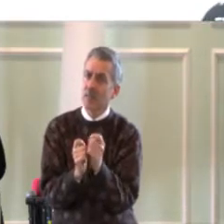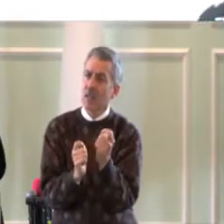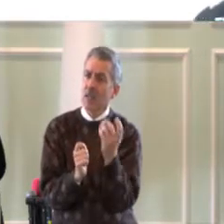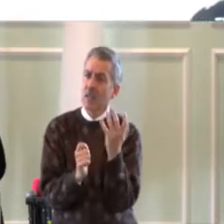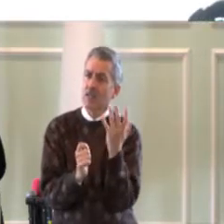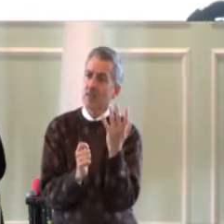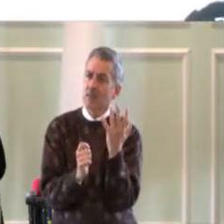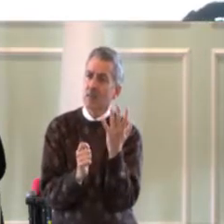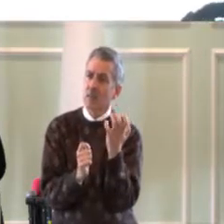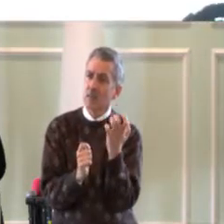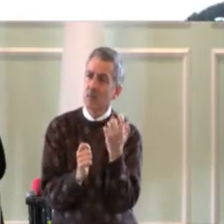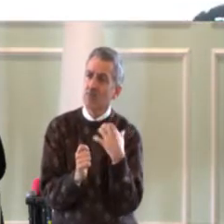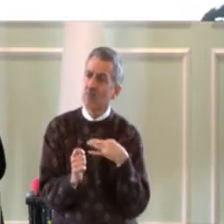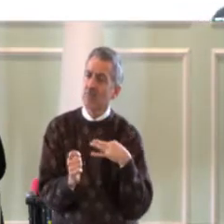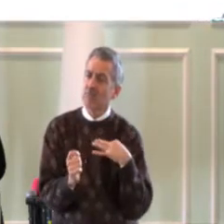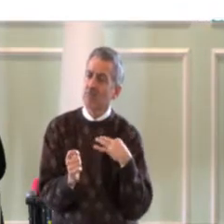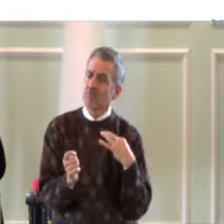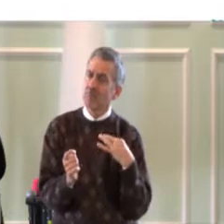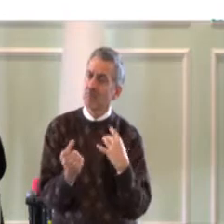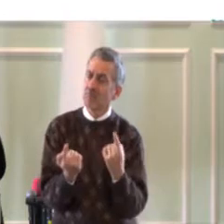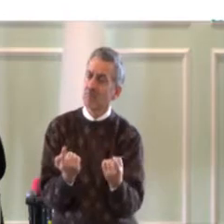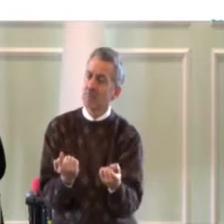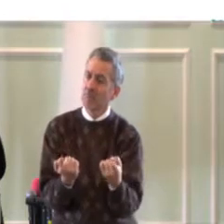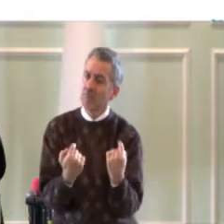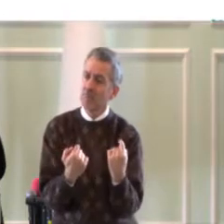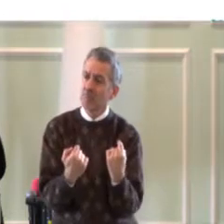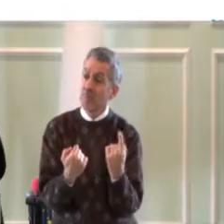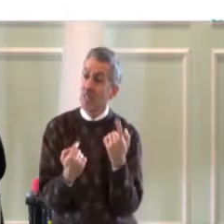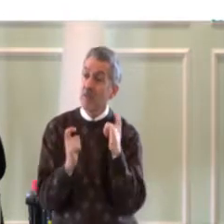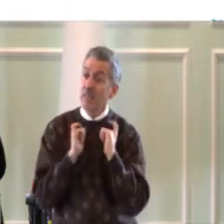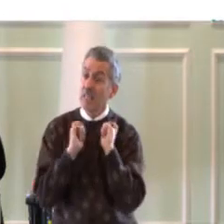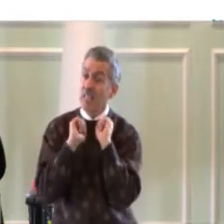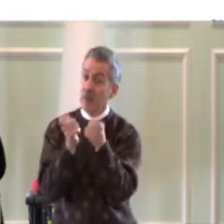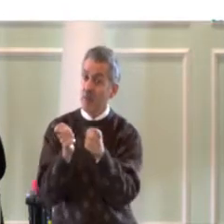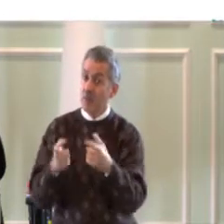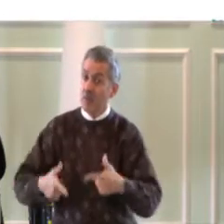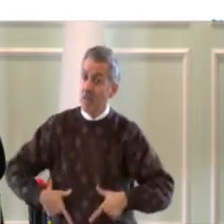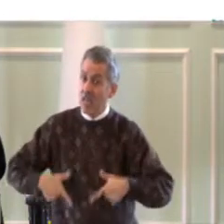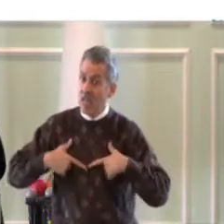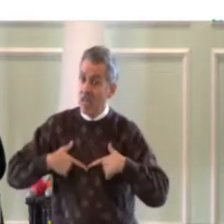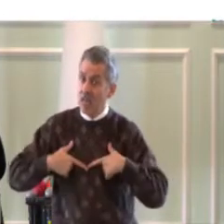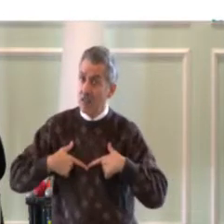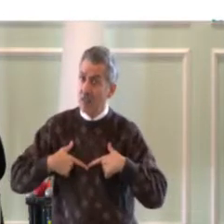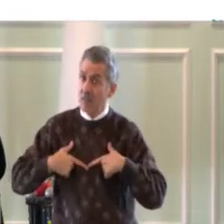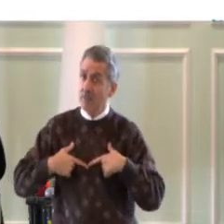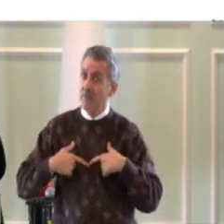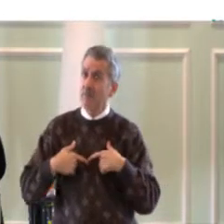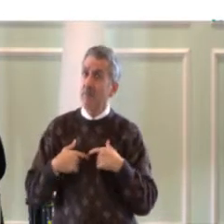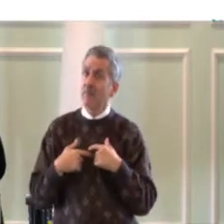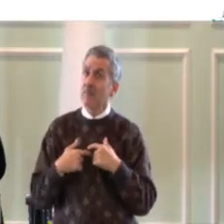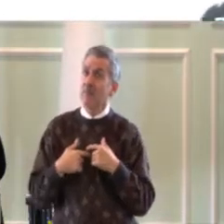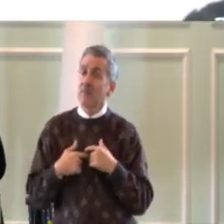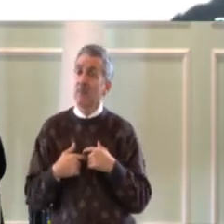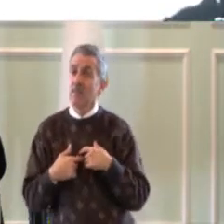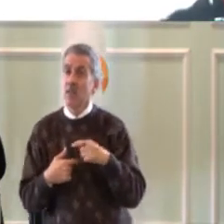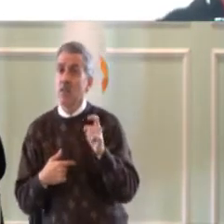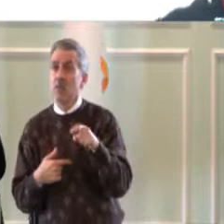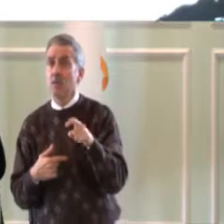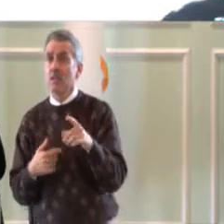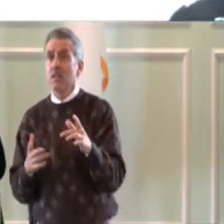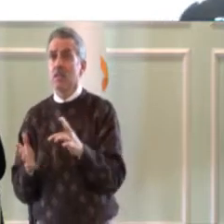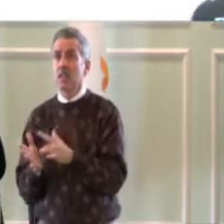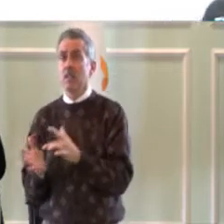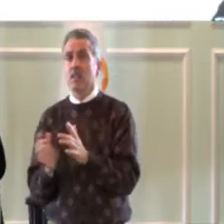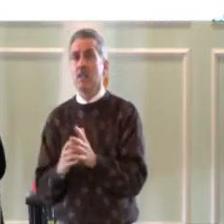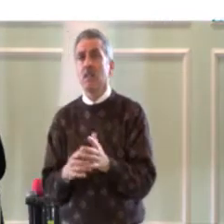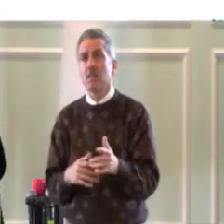well. If you've never given your life to Jesus Christ, but you recognize that you need Jesus Christ, you need God